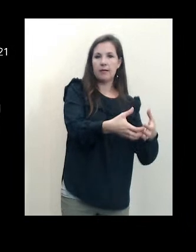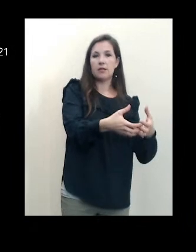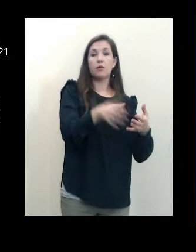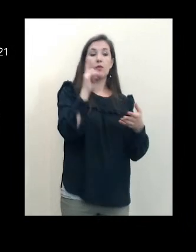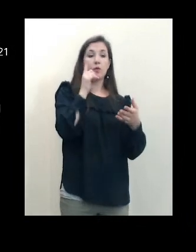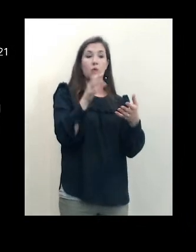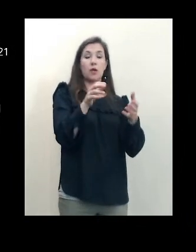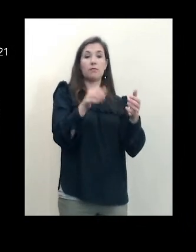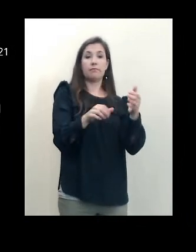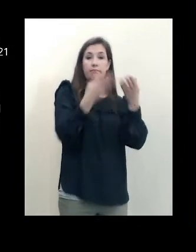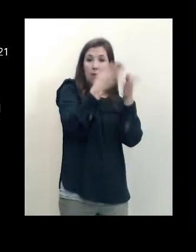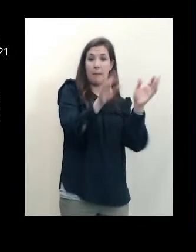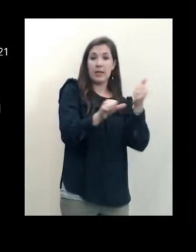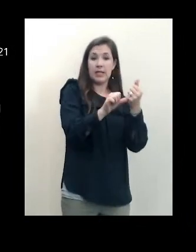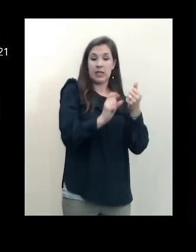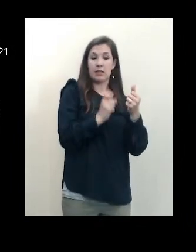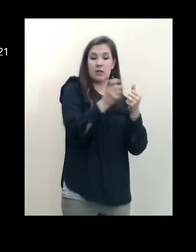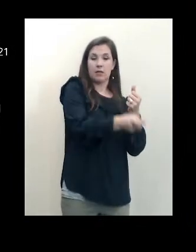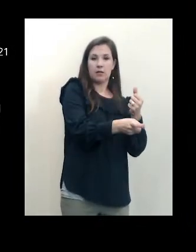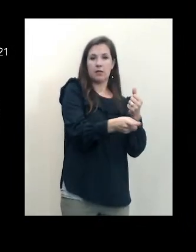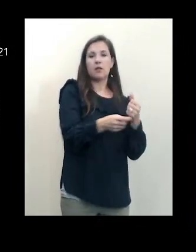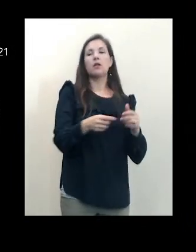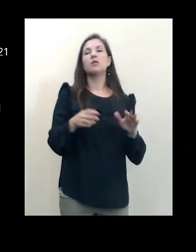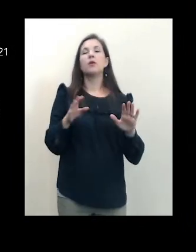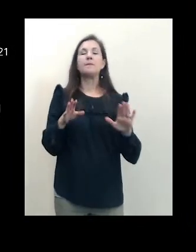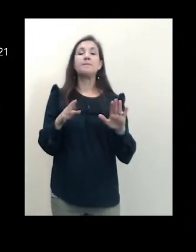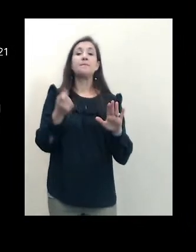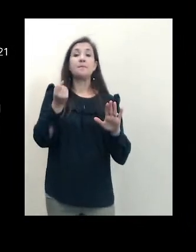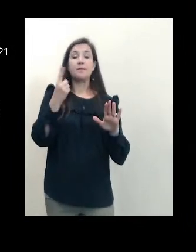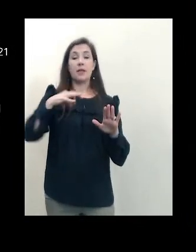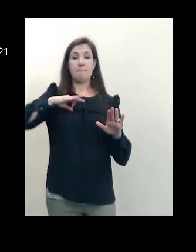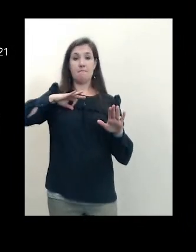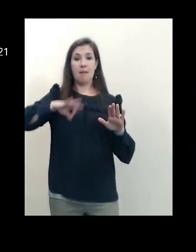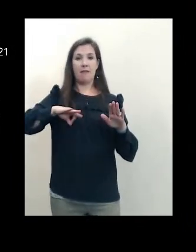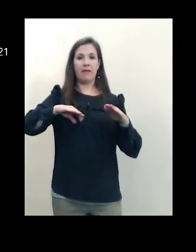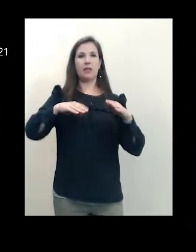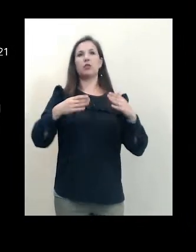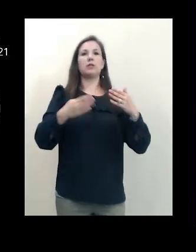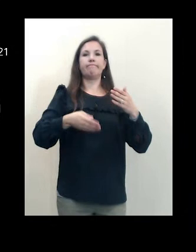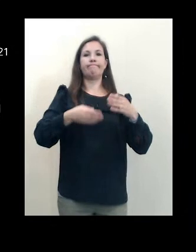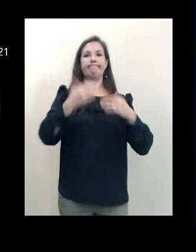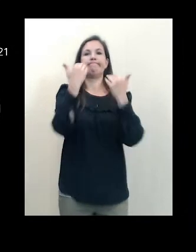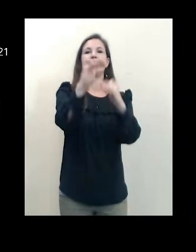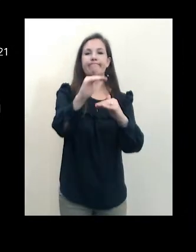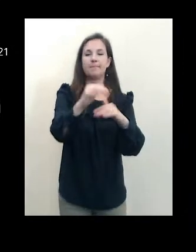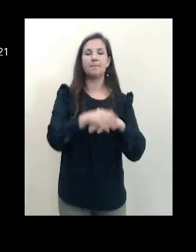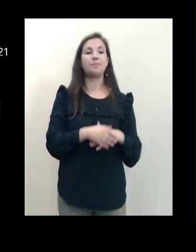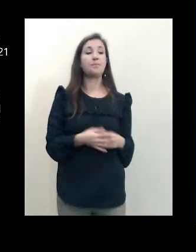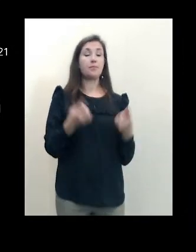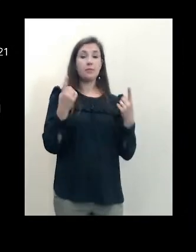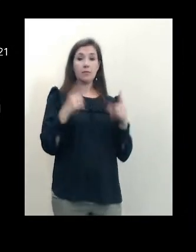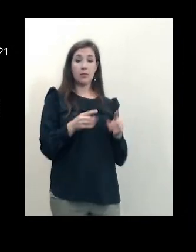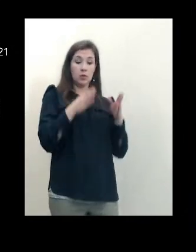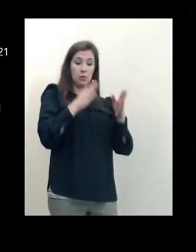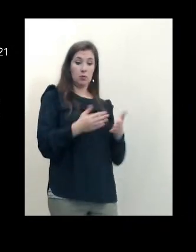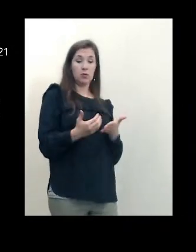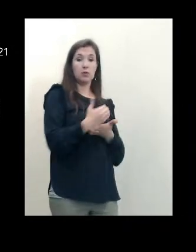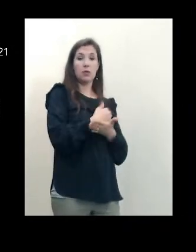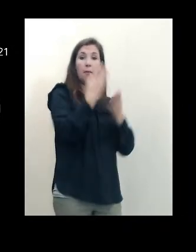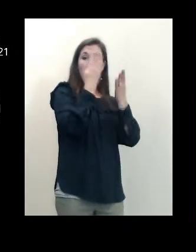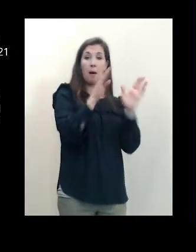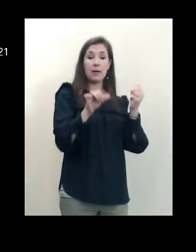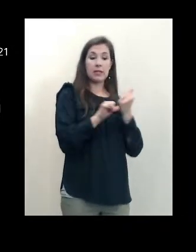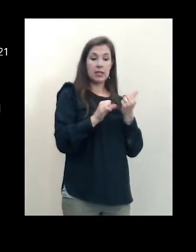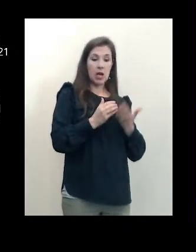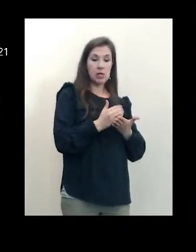assistance. We know that there's something called the benefits cliff, which is there gets to a point where someone who receives public assistance